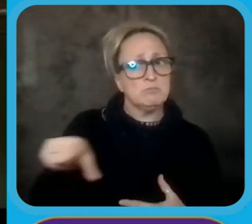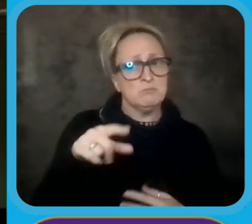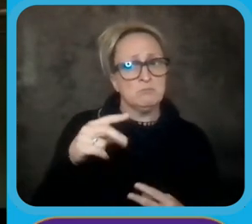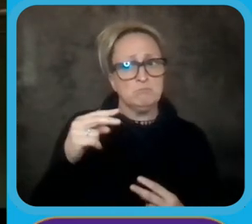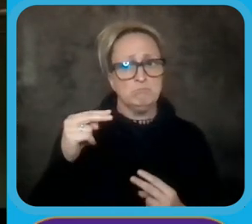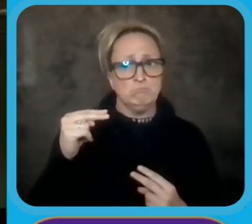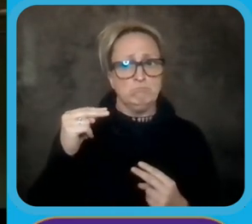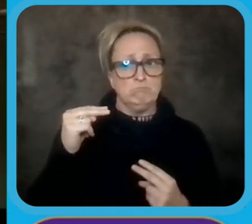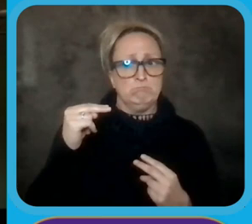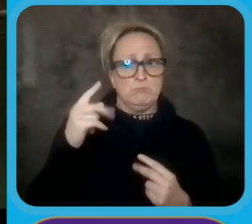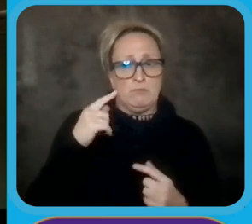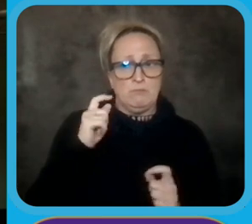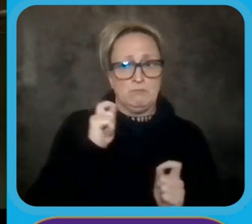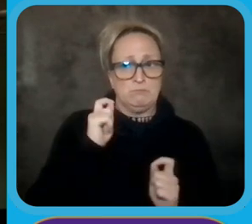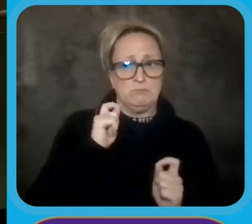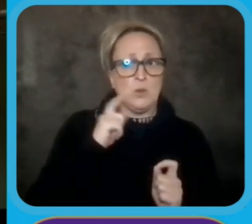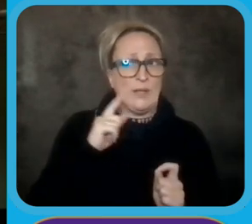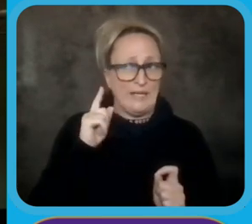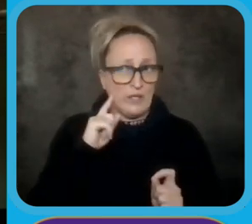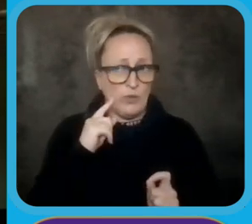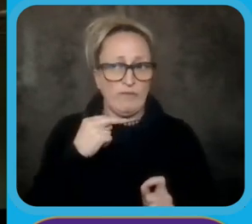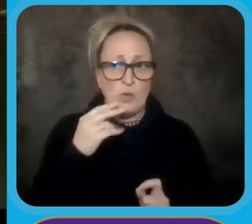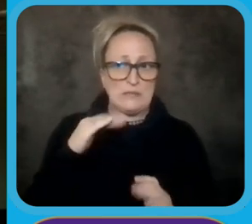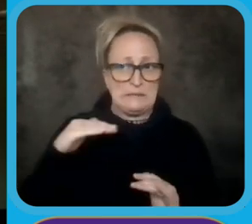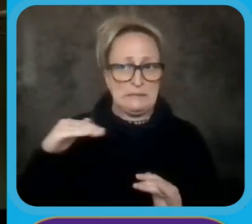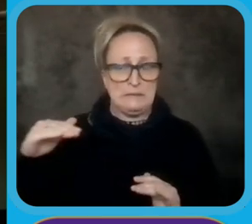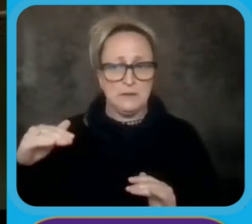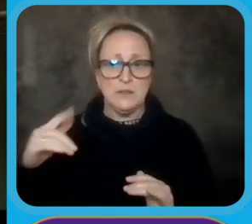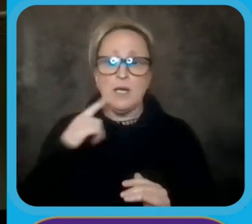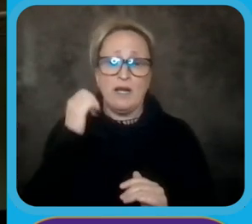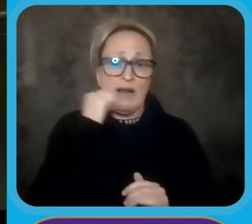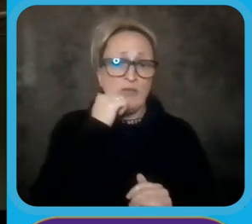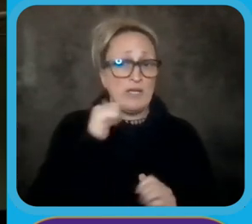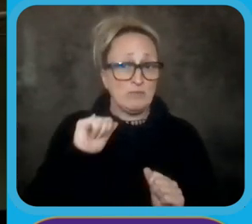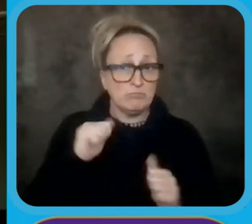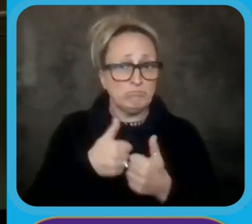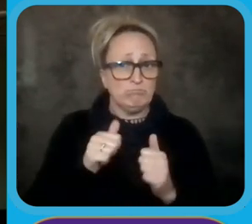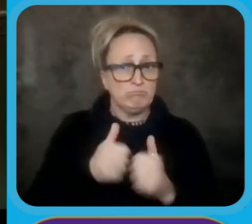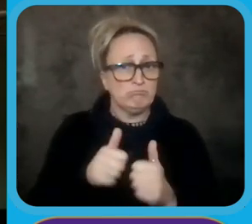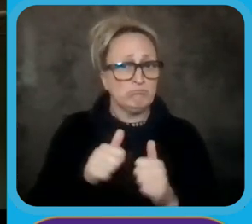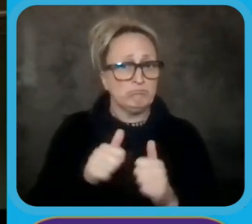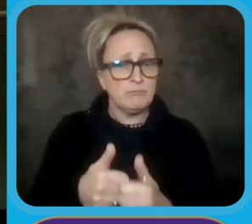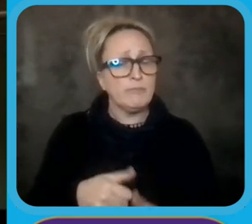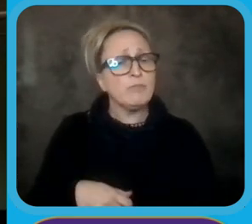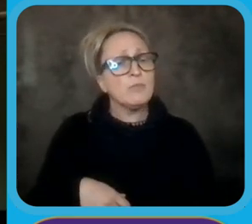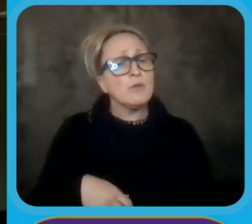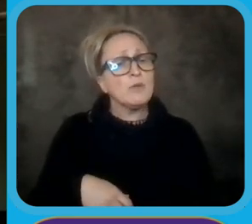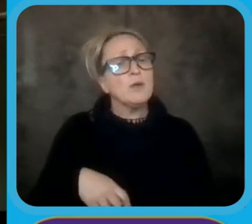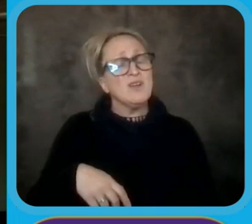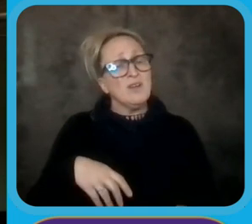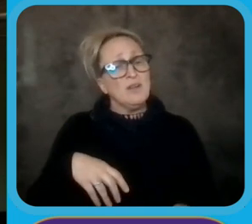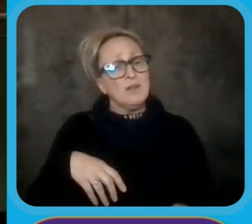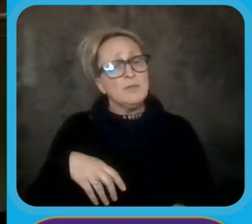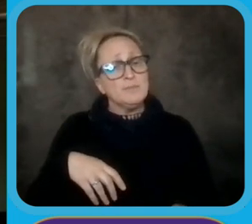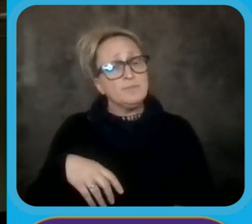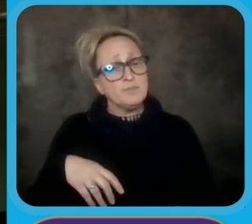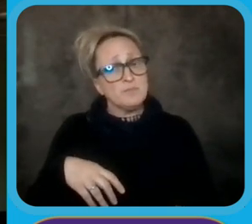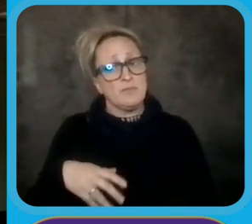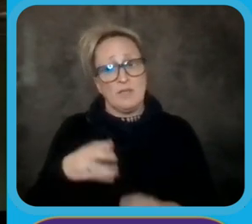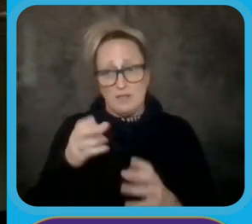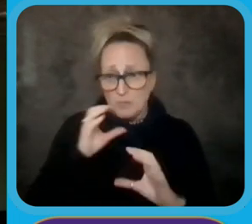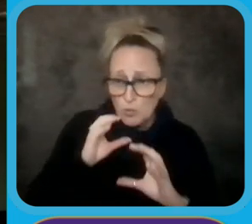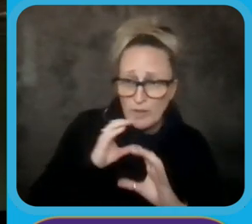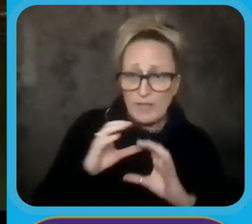can see the fear in their, or hear the fear in their voices, and every day was a challenge. I mean, it was through communication between